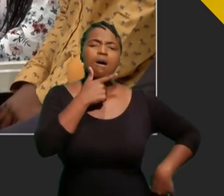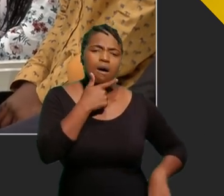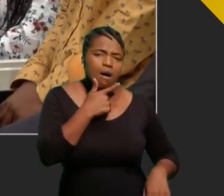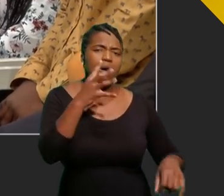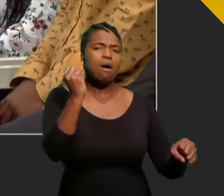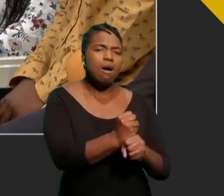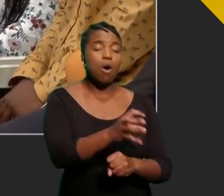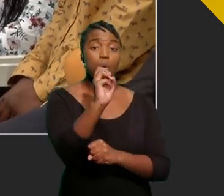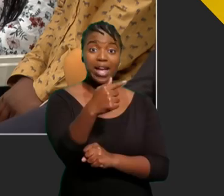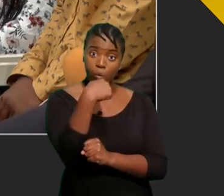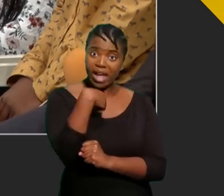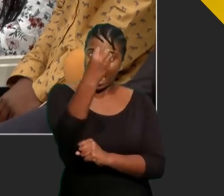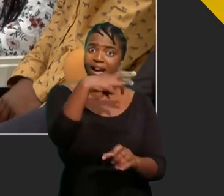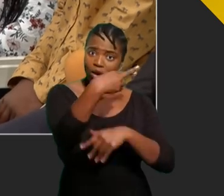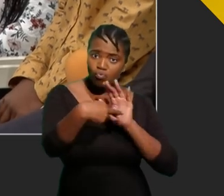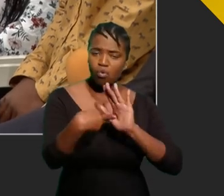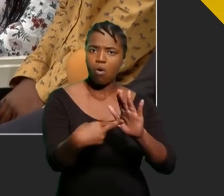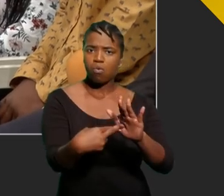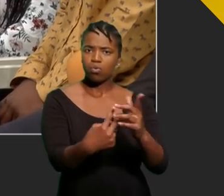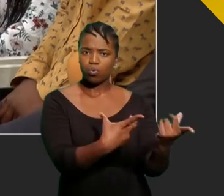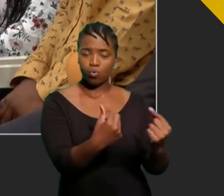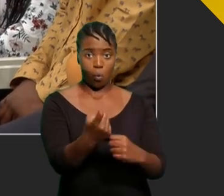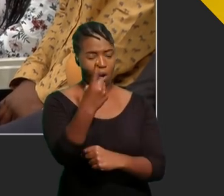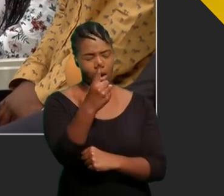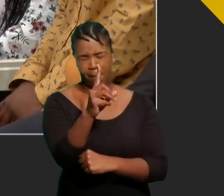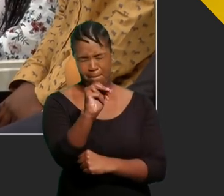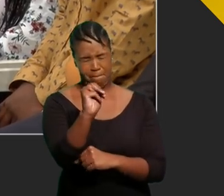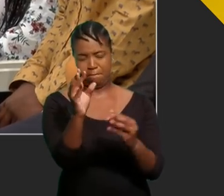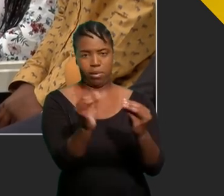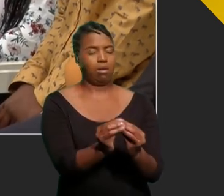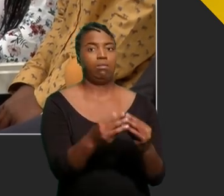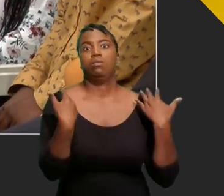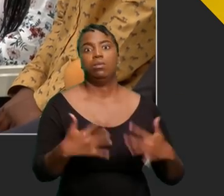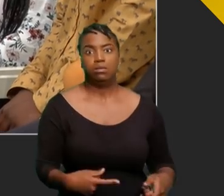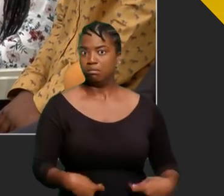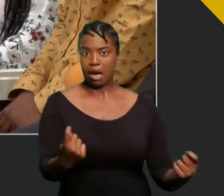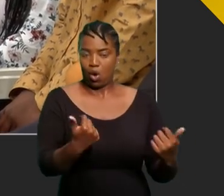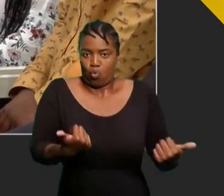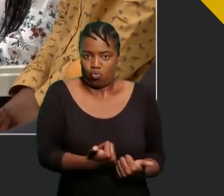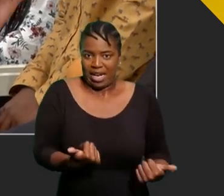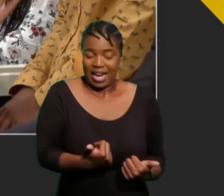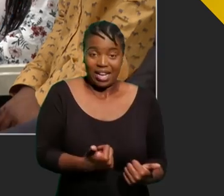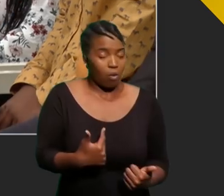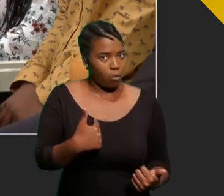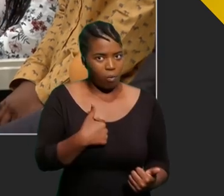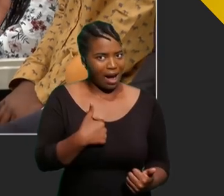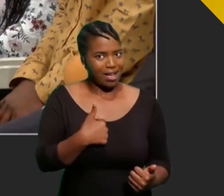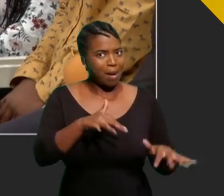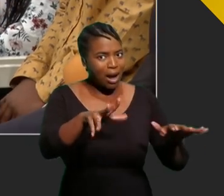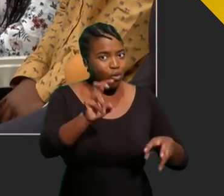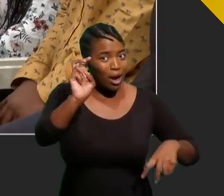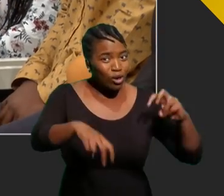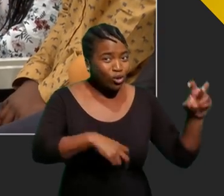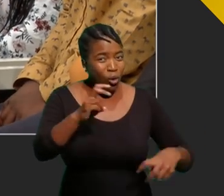also as Baswa have a role to play. 1 billion rand has already been spent, knowing 5 billion, 10